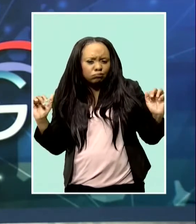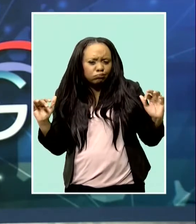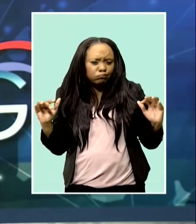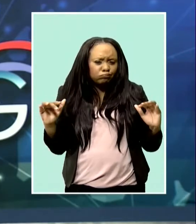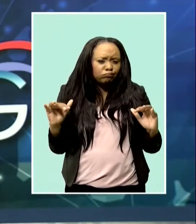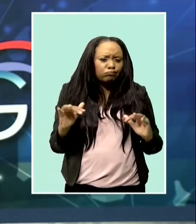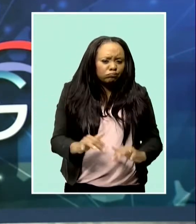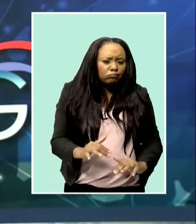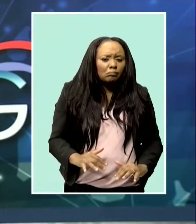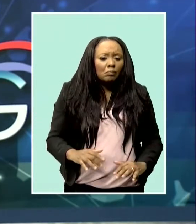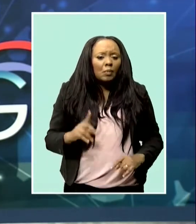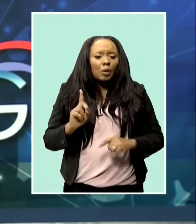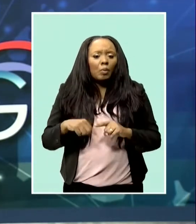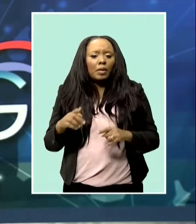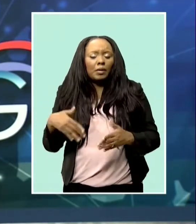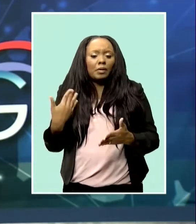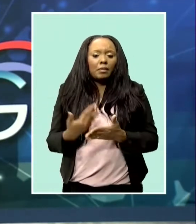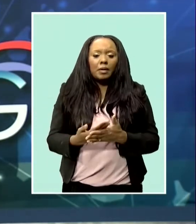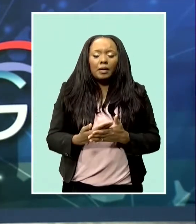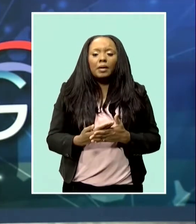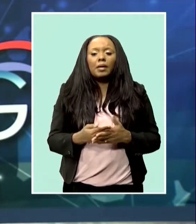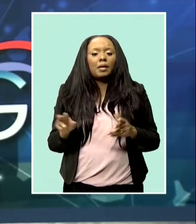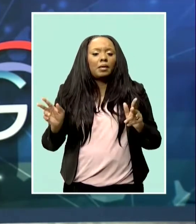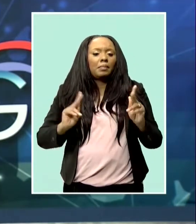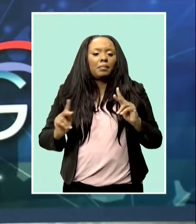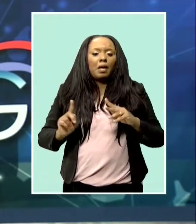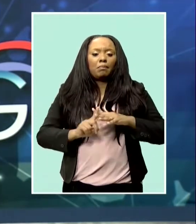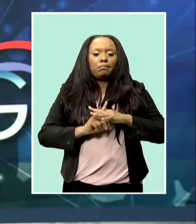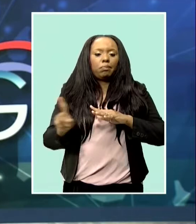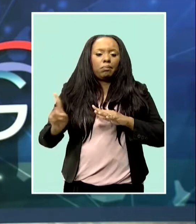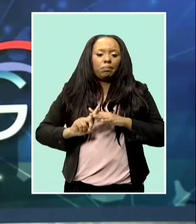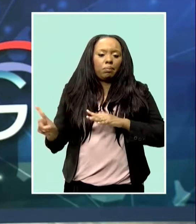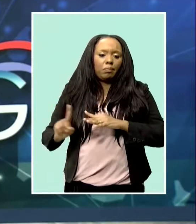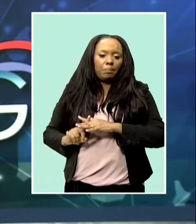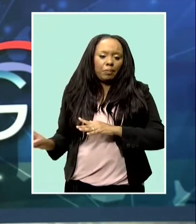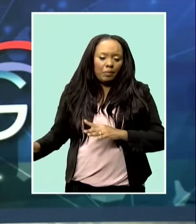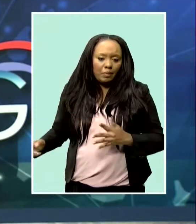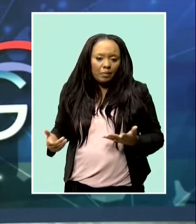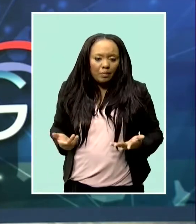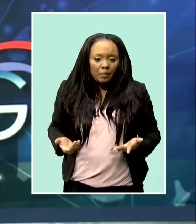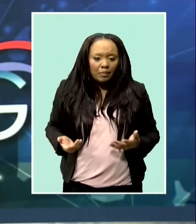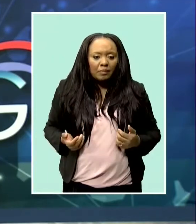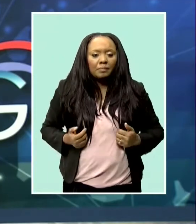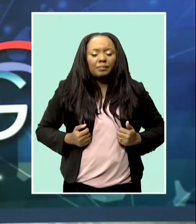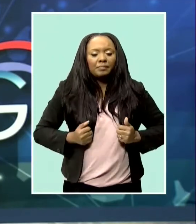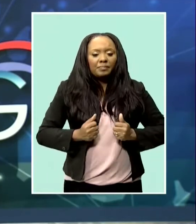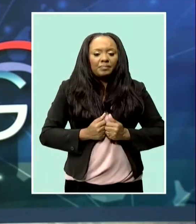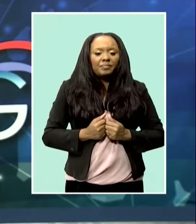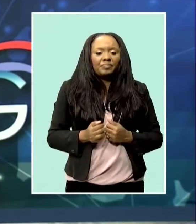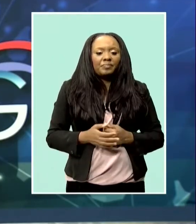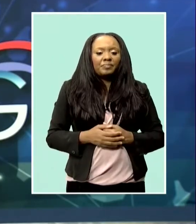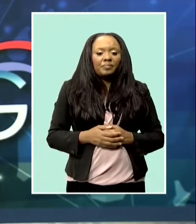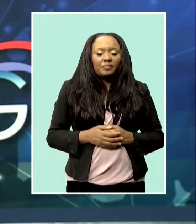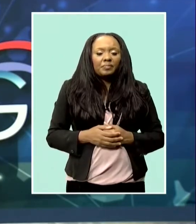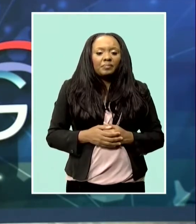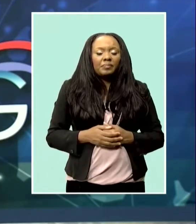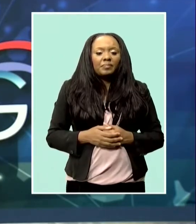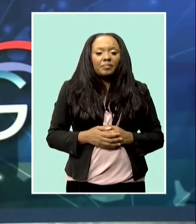property. Police responded in their numbers, but by the time they arrived, the individuals had fled the scene.